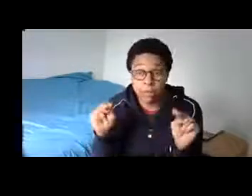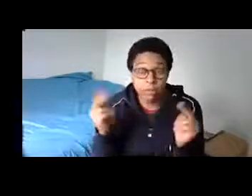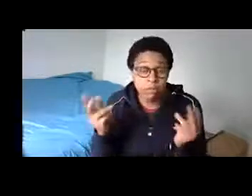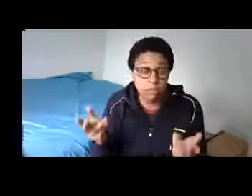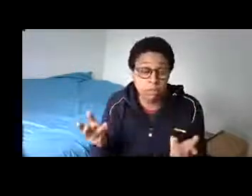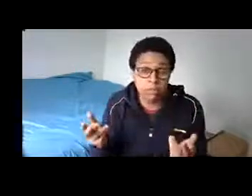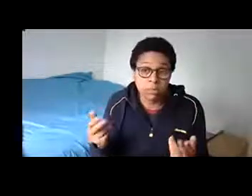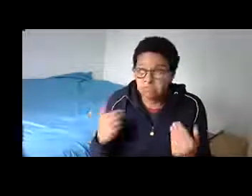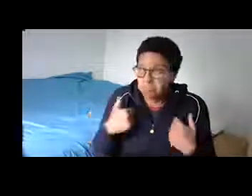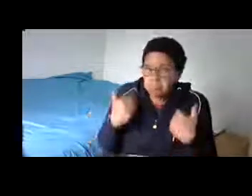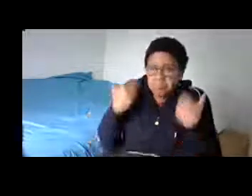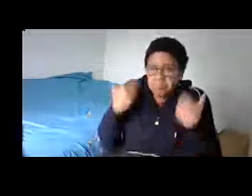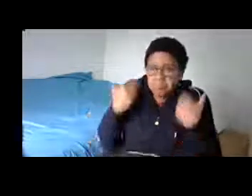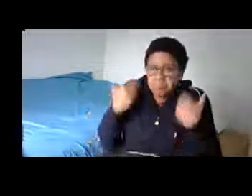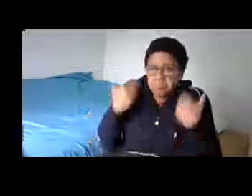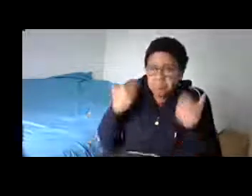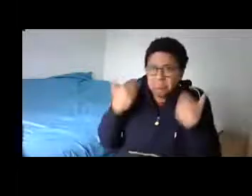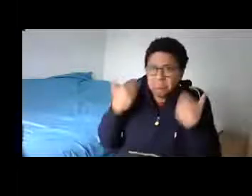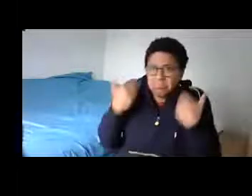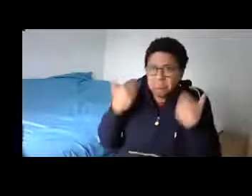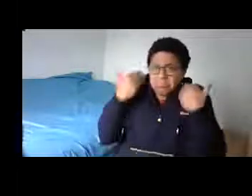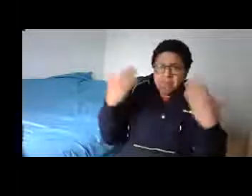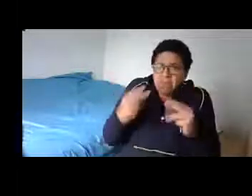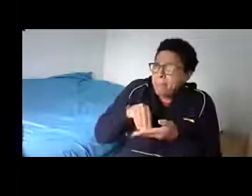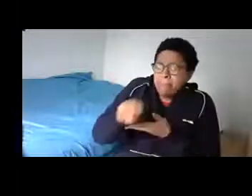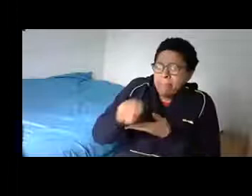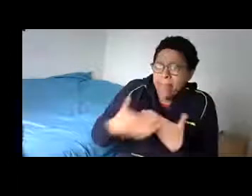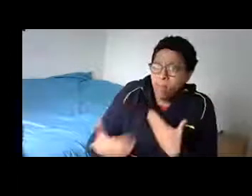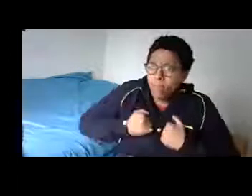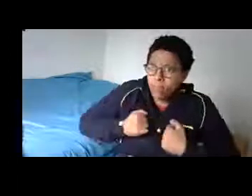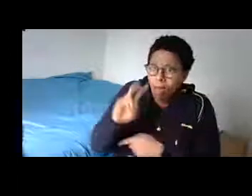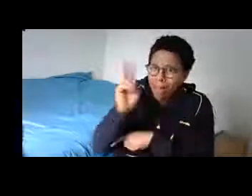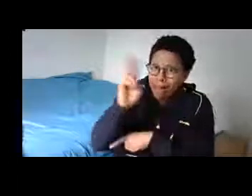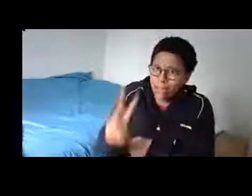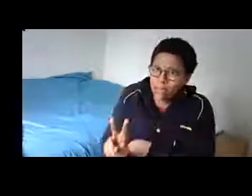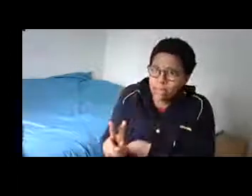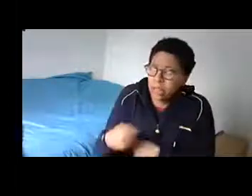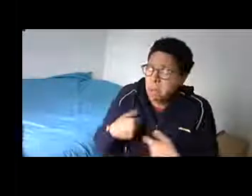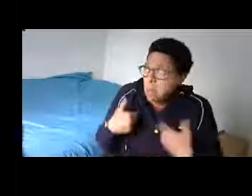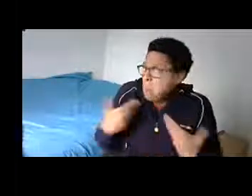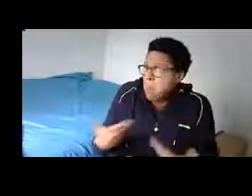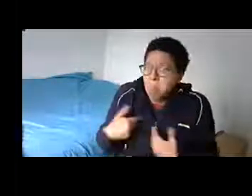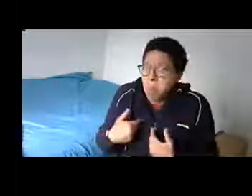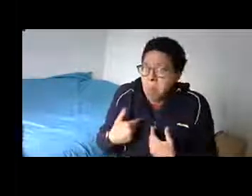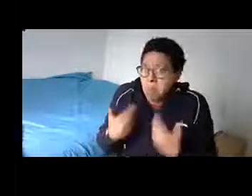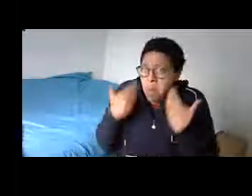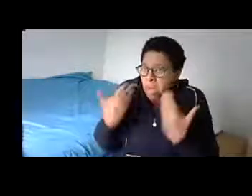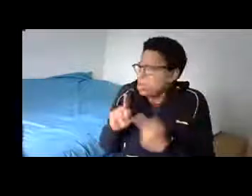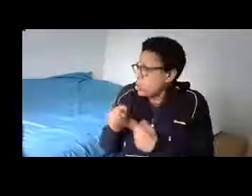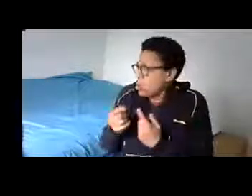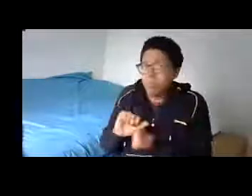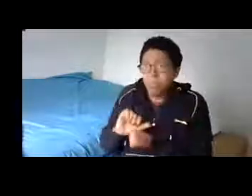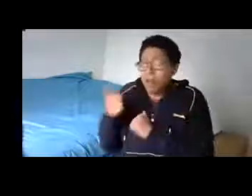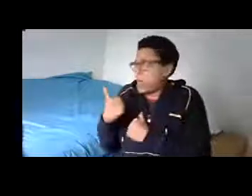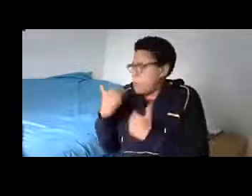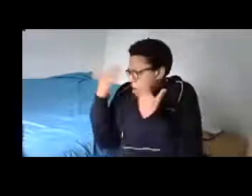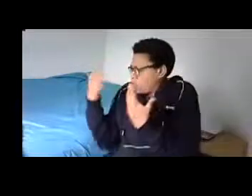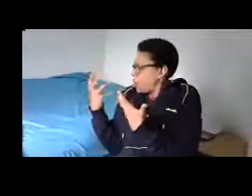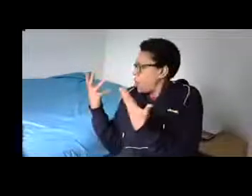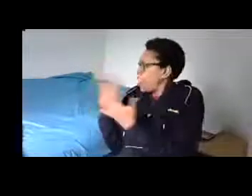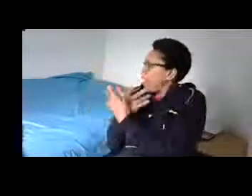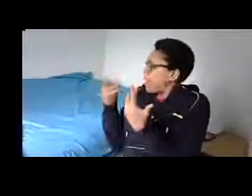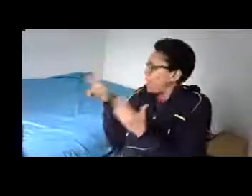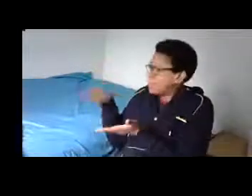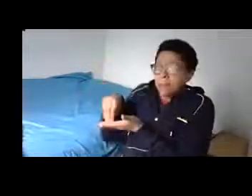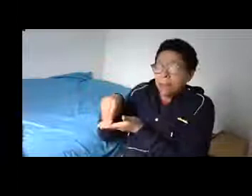more for electricity or not. It's just because I don't know how much other people pay. But local authorities should give